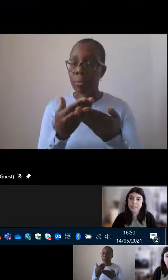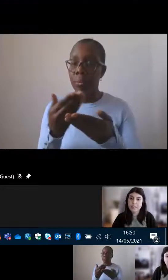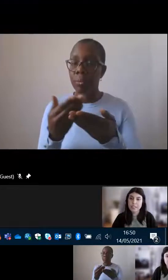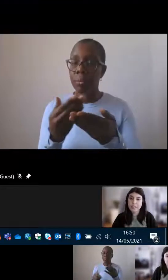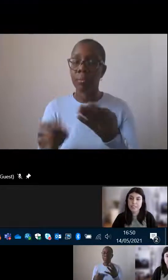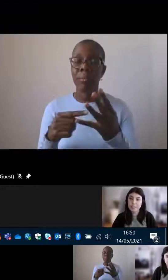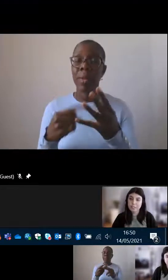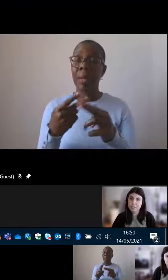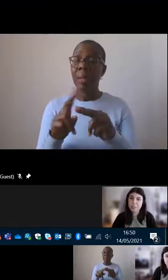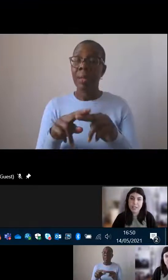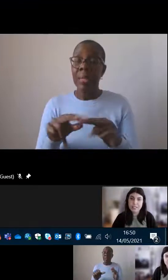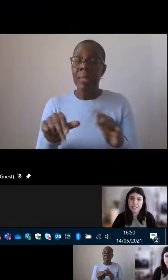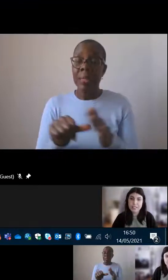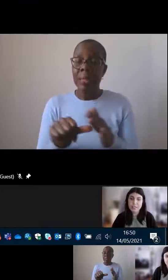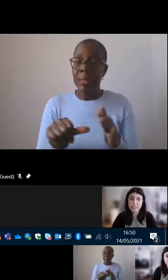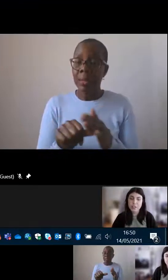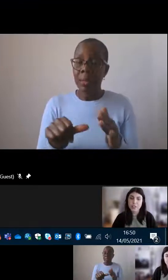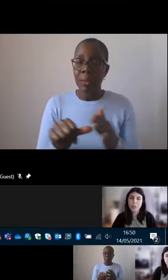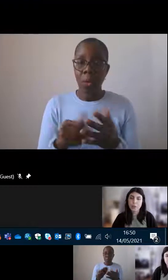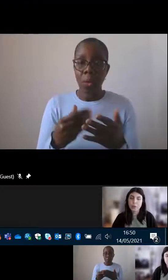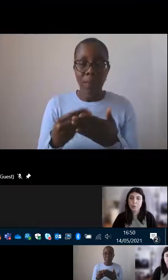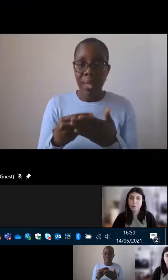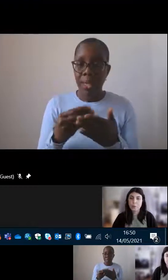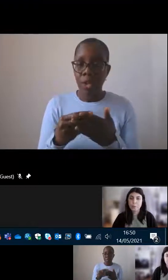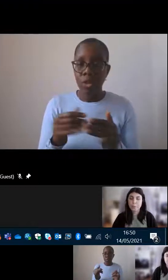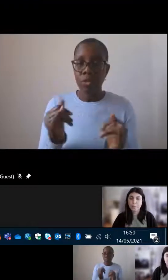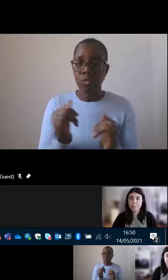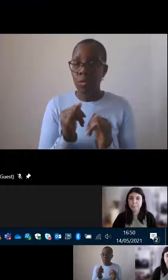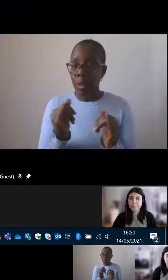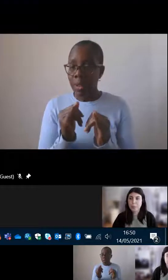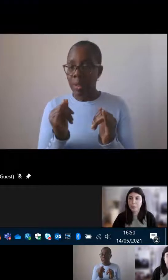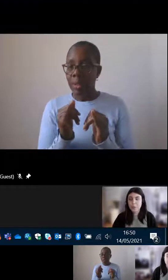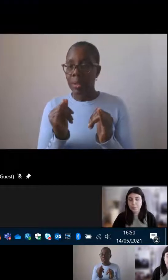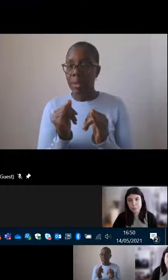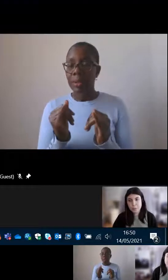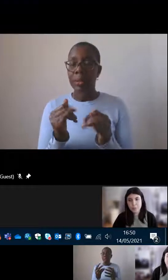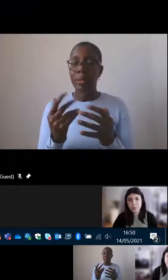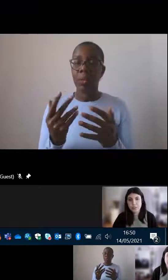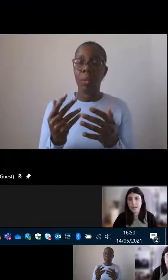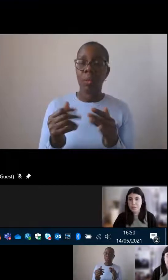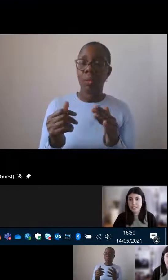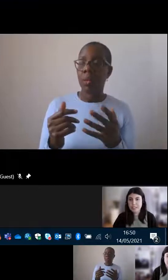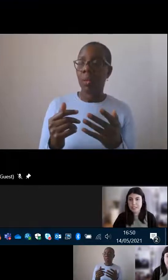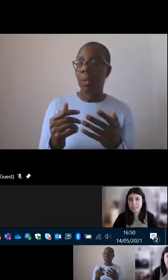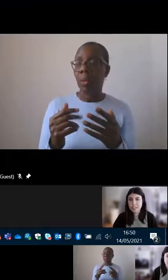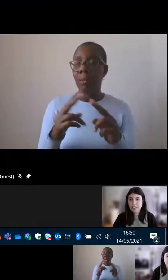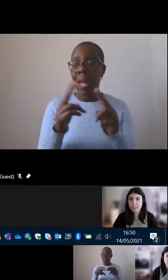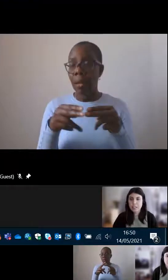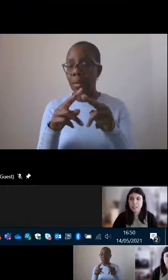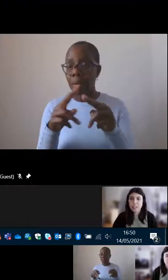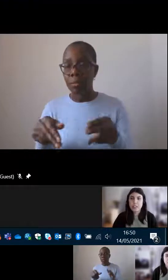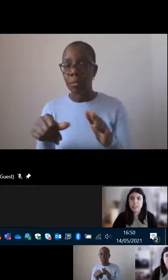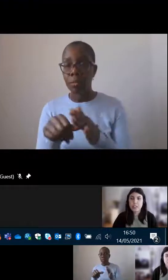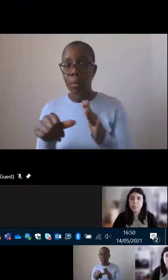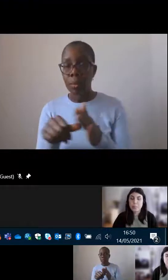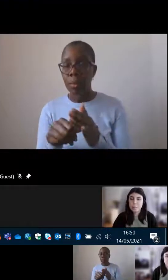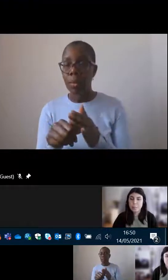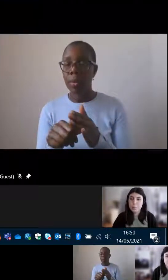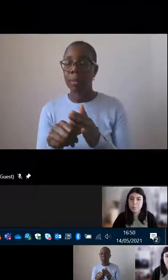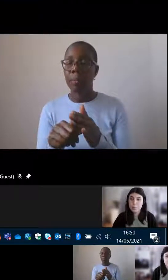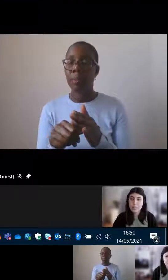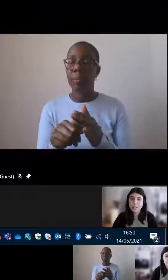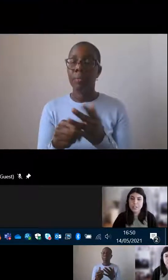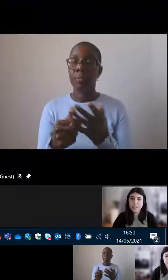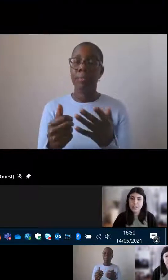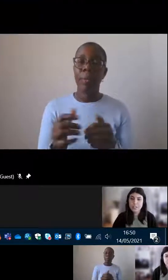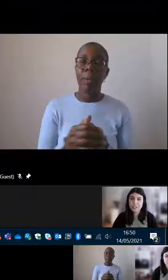find yourself in financial crisis or problems with your housing,